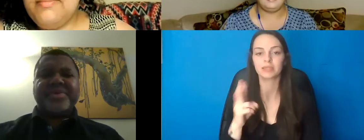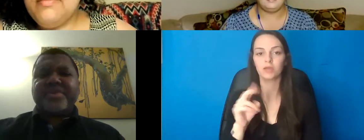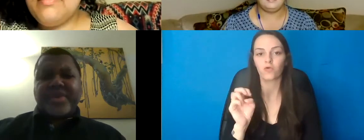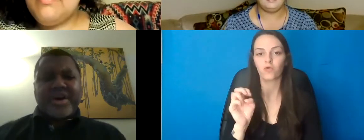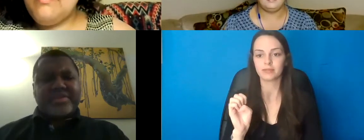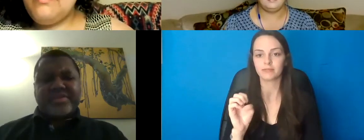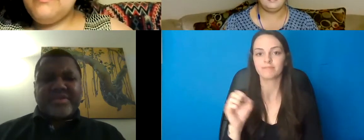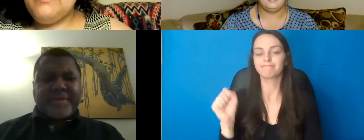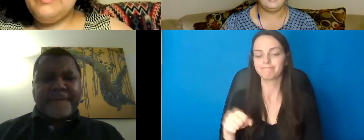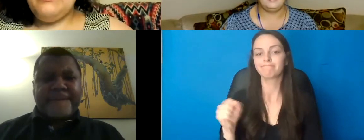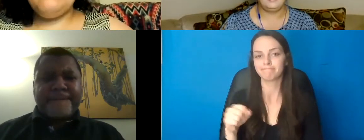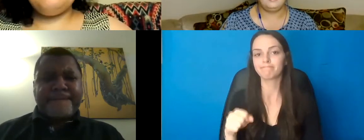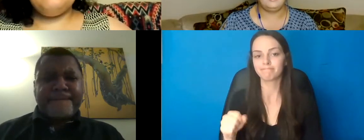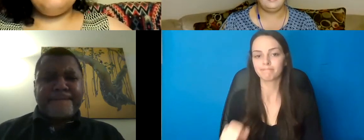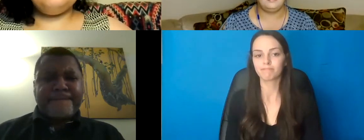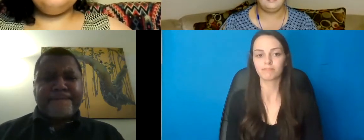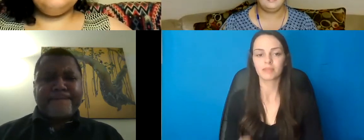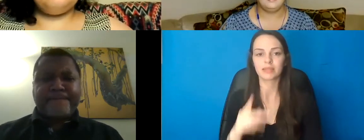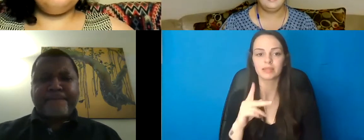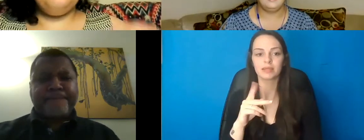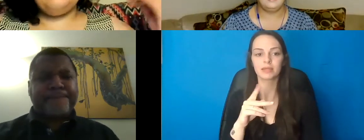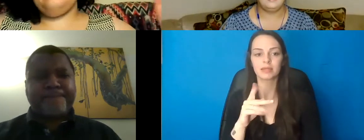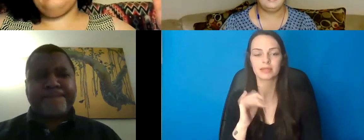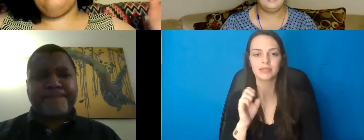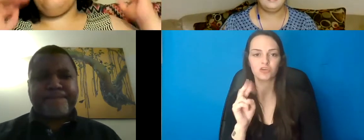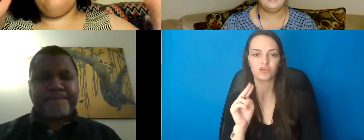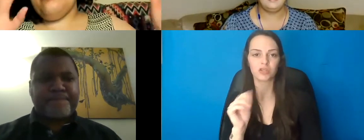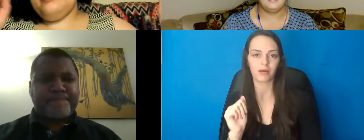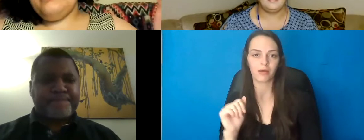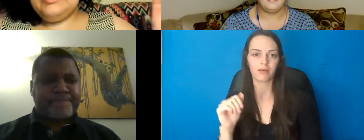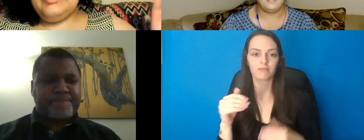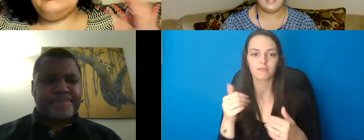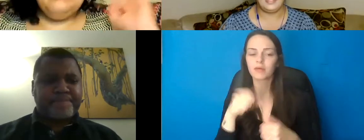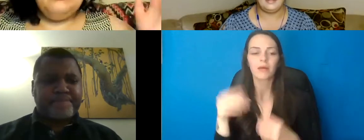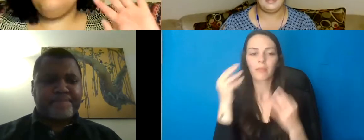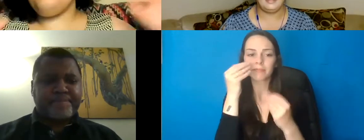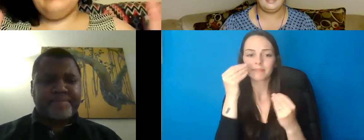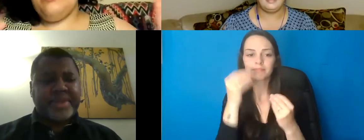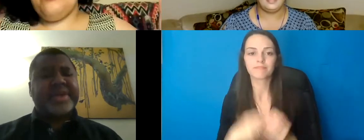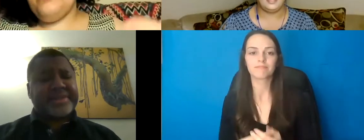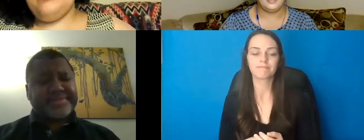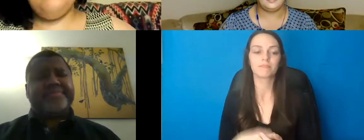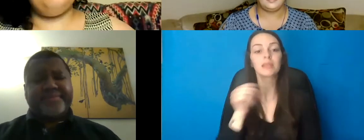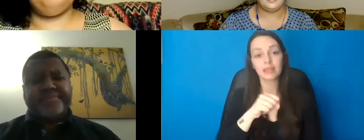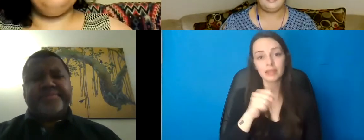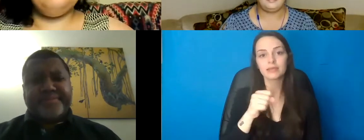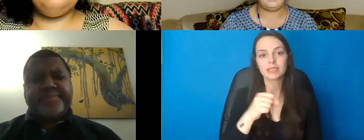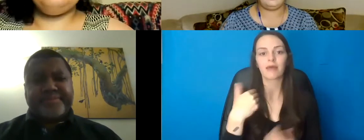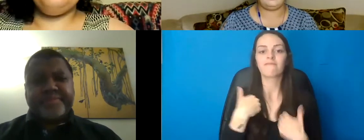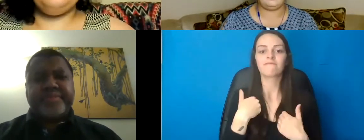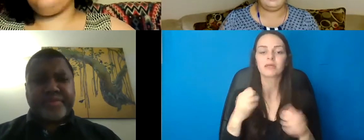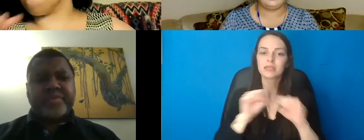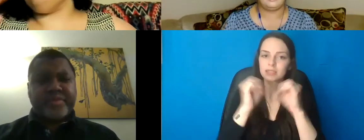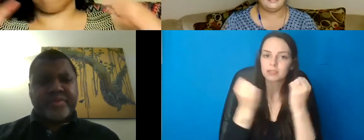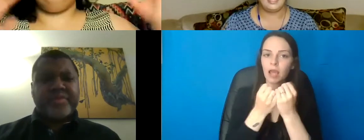Kehisha, what are your thoughts? Yeah, so it's like looking back at that like hierarchy of society, and even like the hierarchy within queer communities,